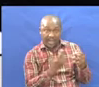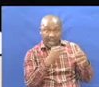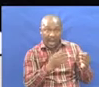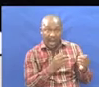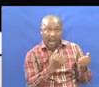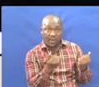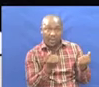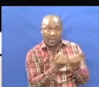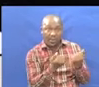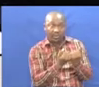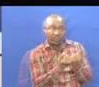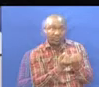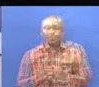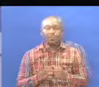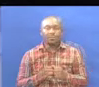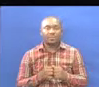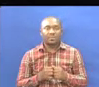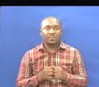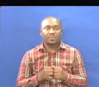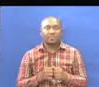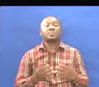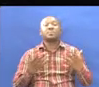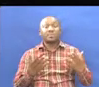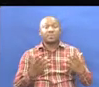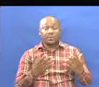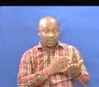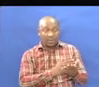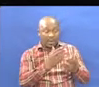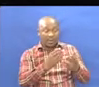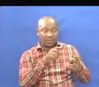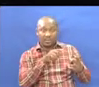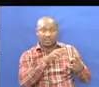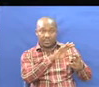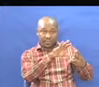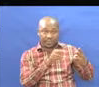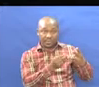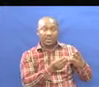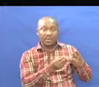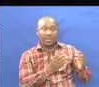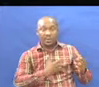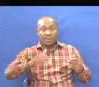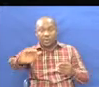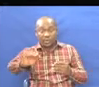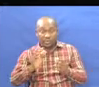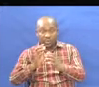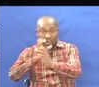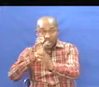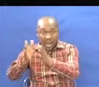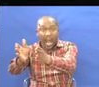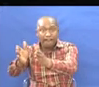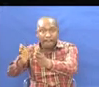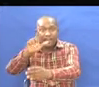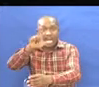assemble our apparatus, whereby after this you will go to the lab and then we are going to